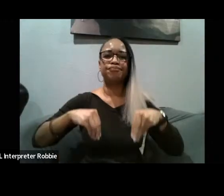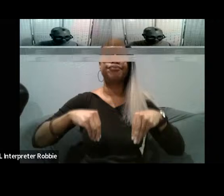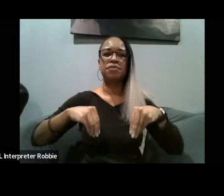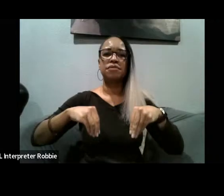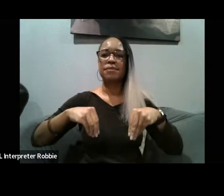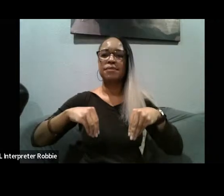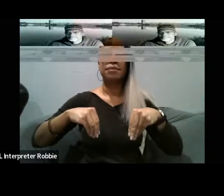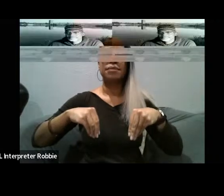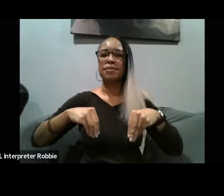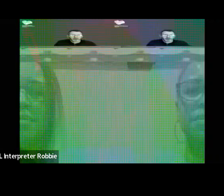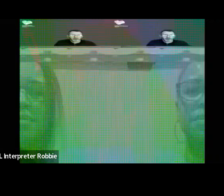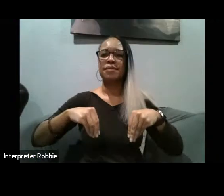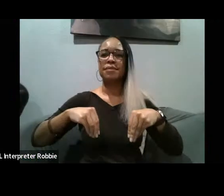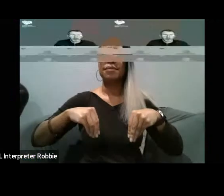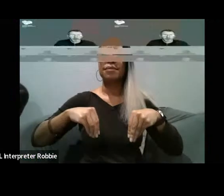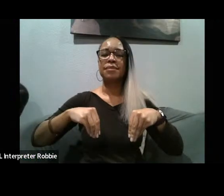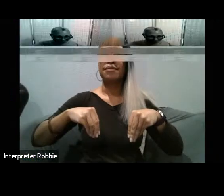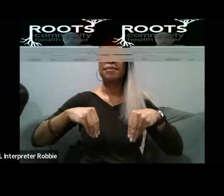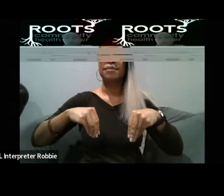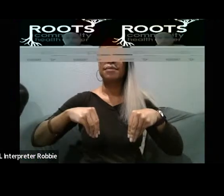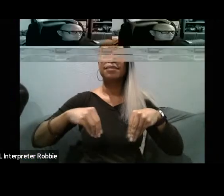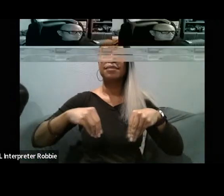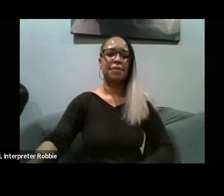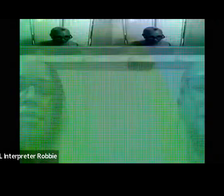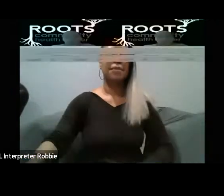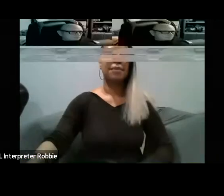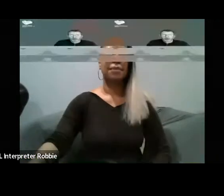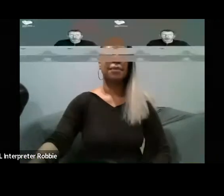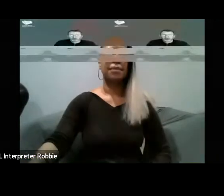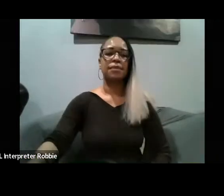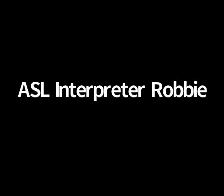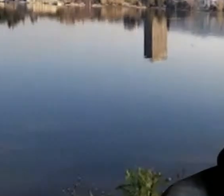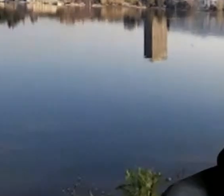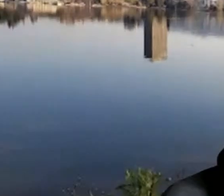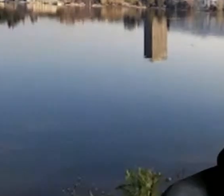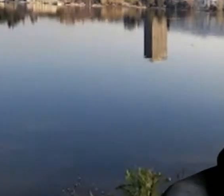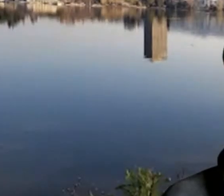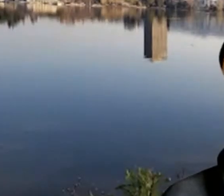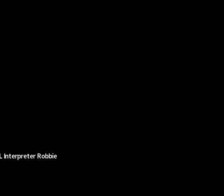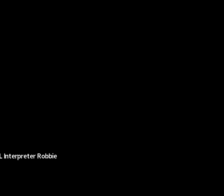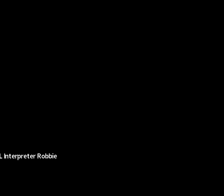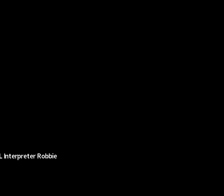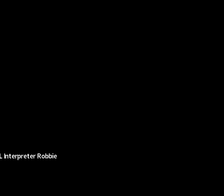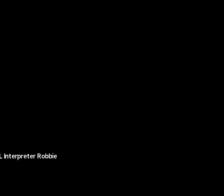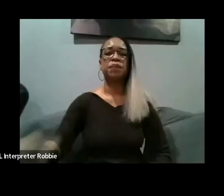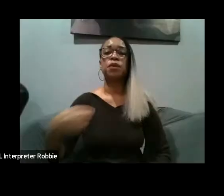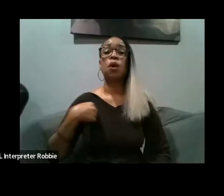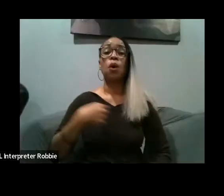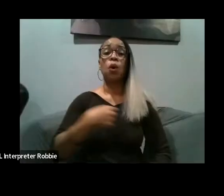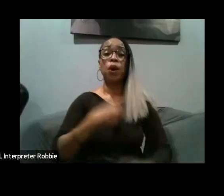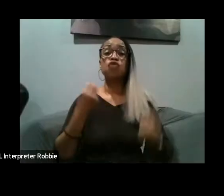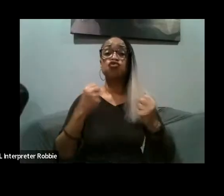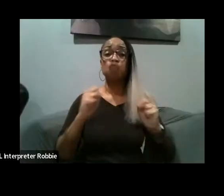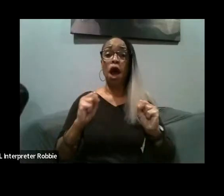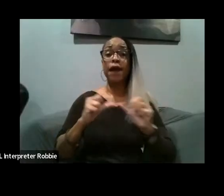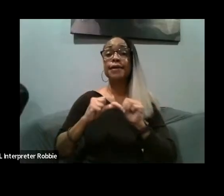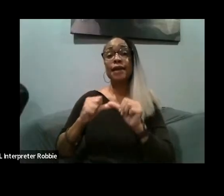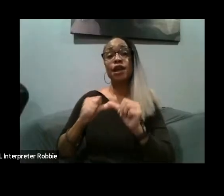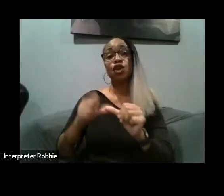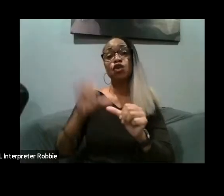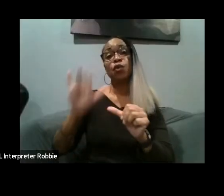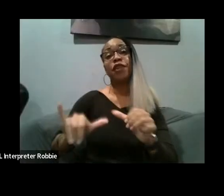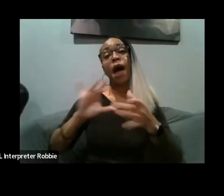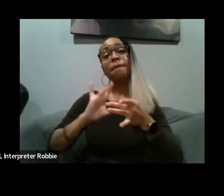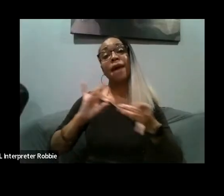think, like Dr. Noha said, we're attempting to really continue that message that if you